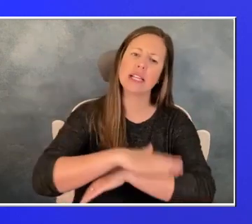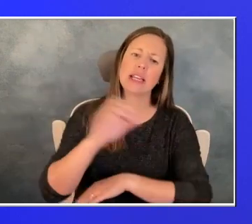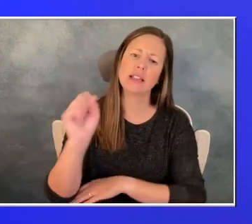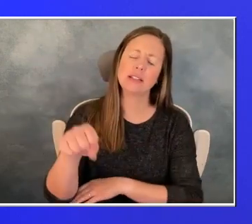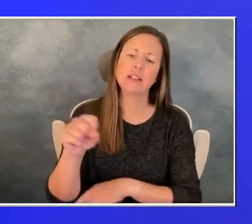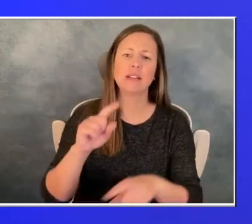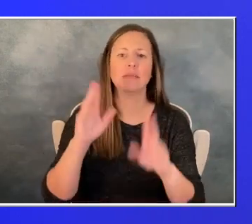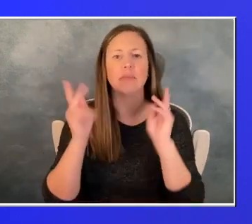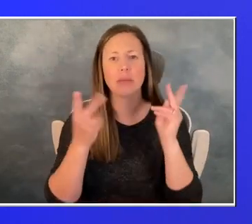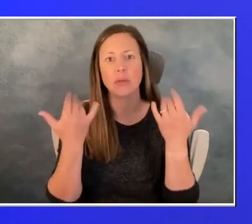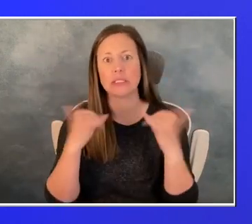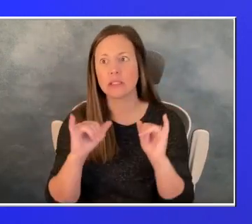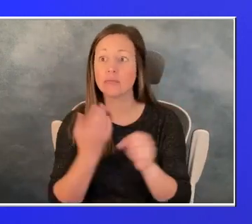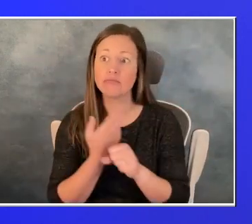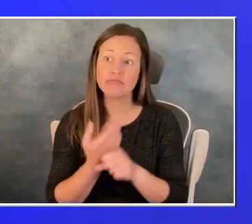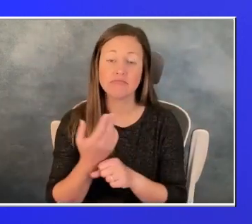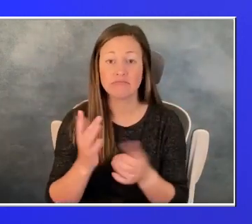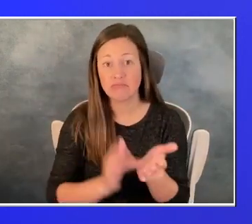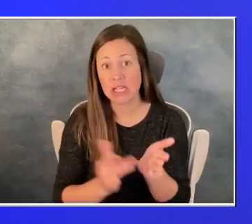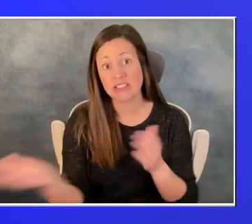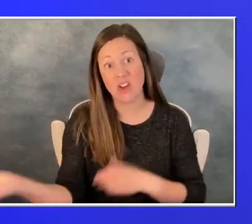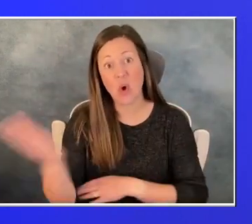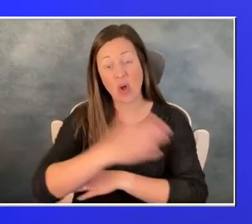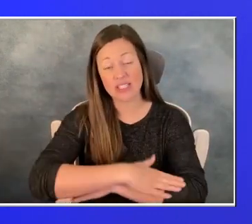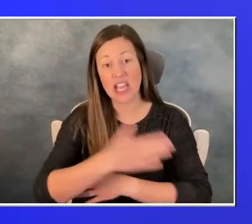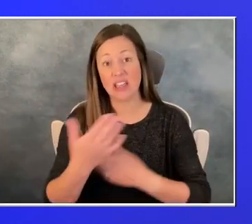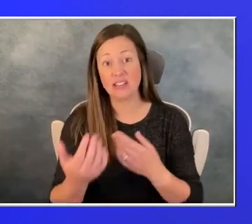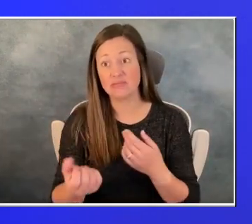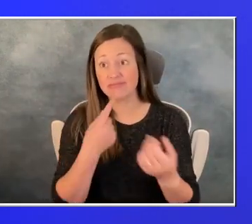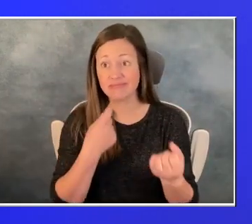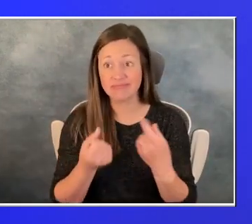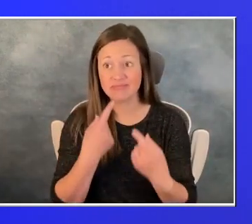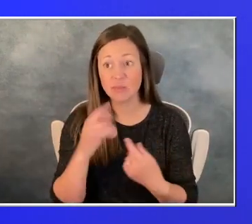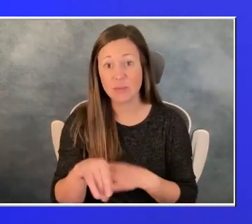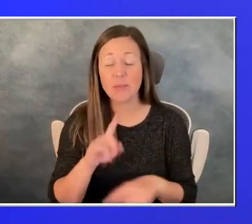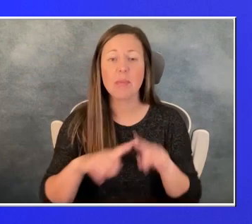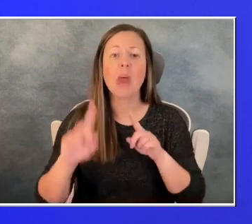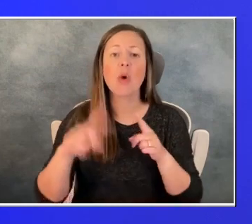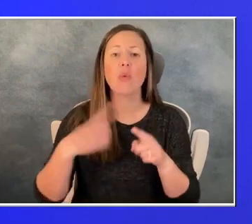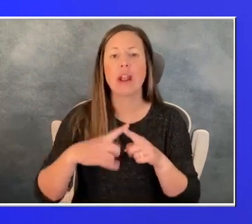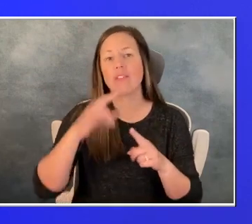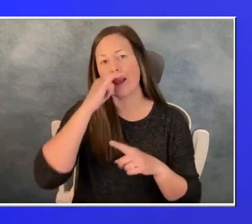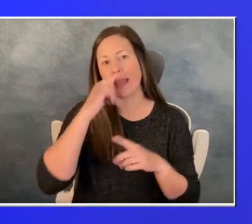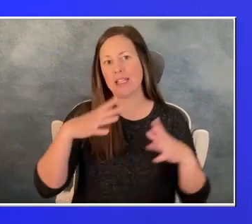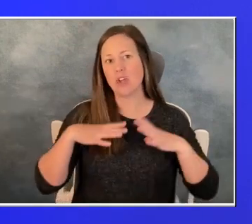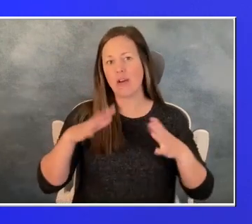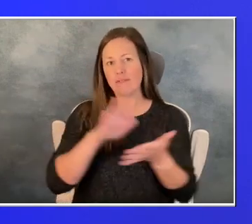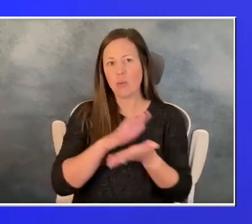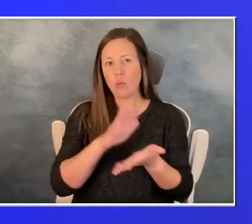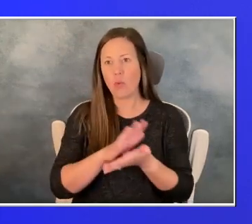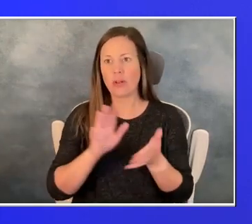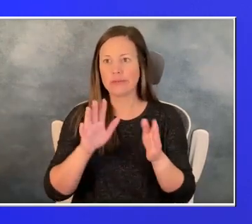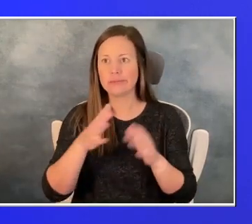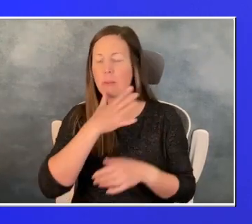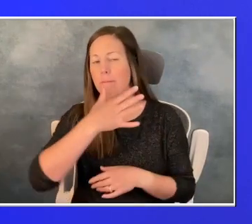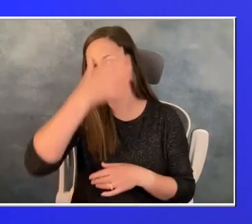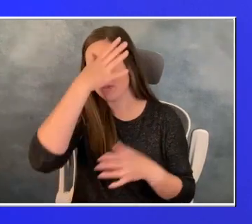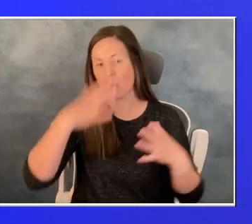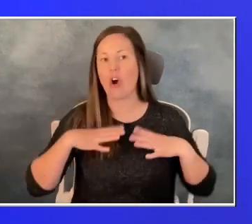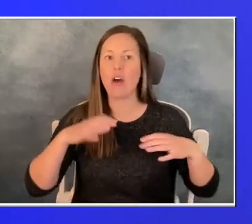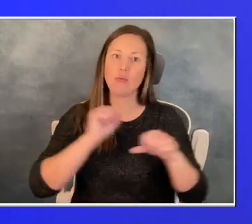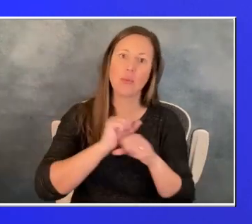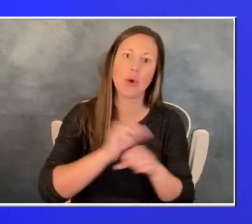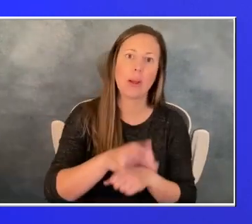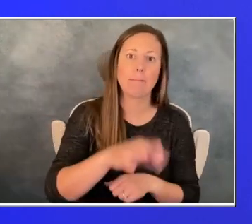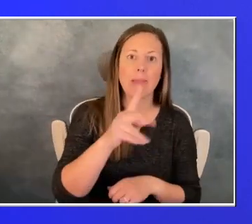take medications all day, multiple times a day. But, when kids are getting out of school, when parents are getting off work, they're picking their children up from